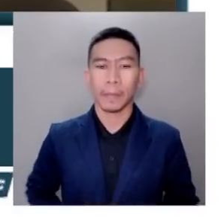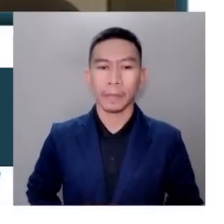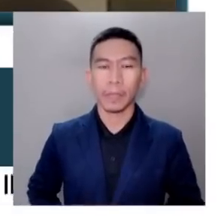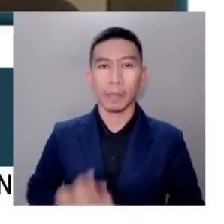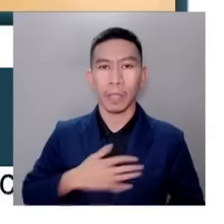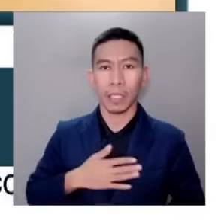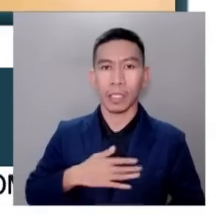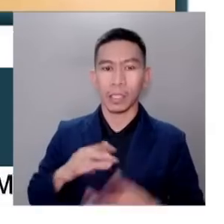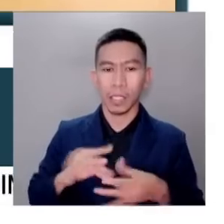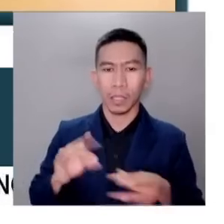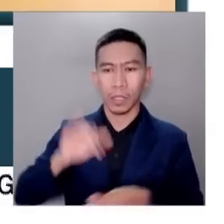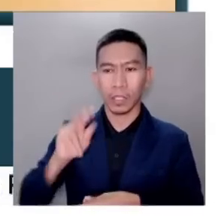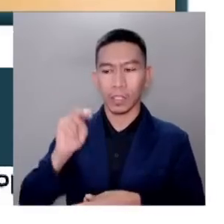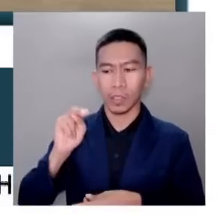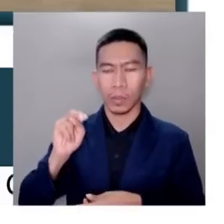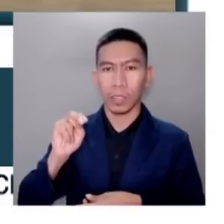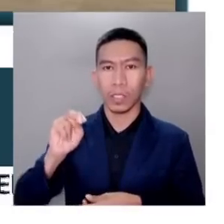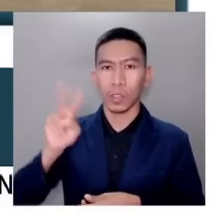2018, which is